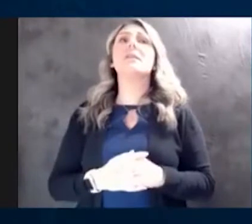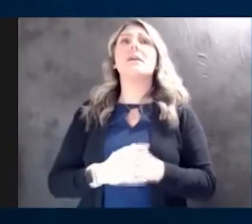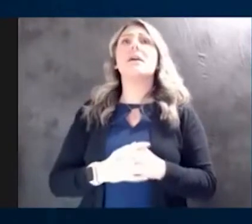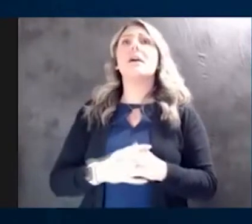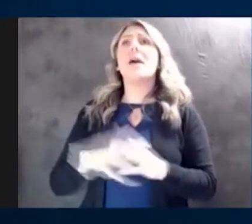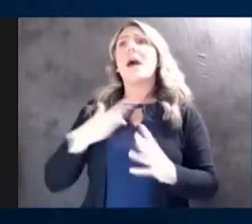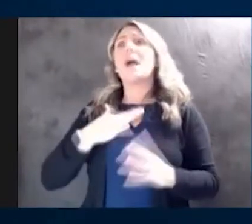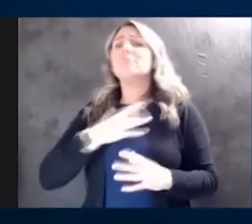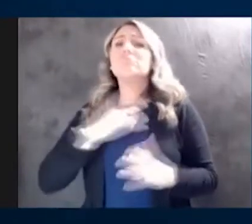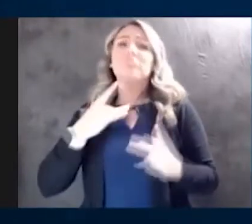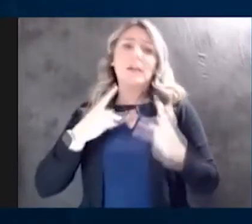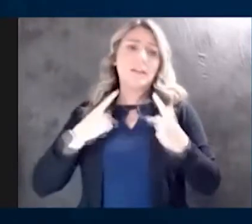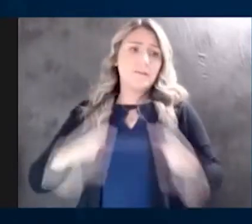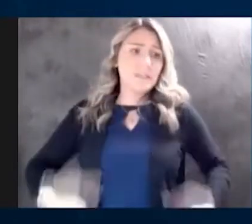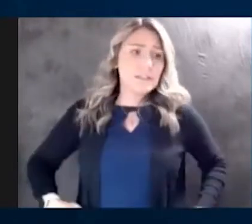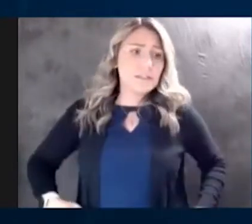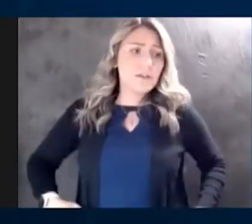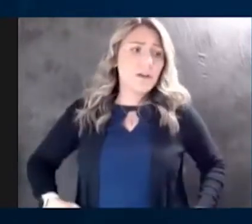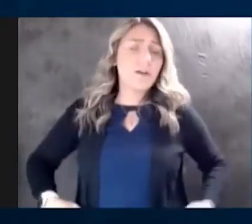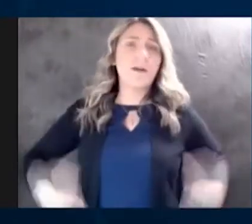physically